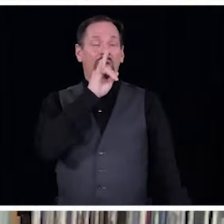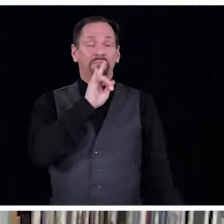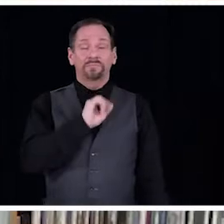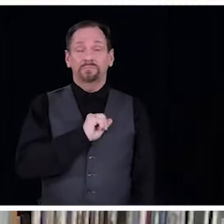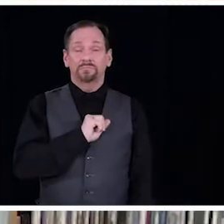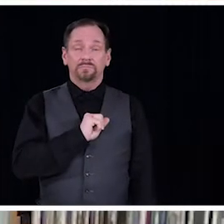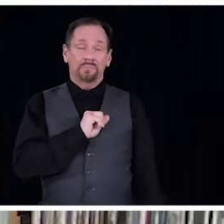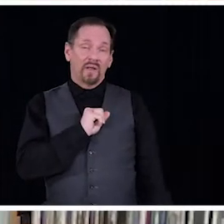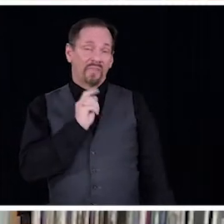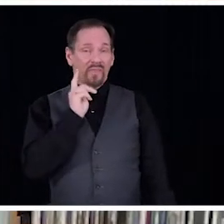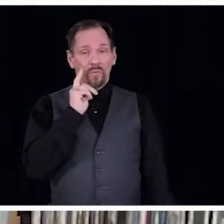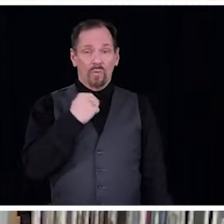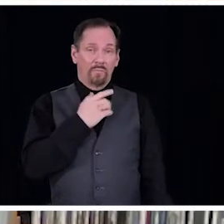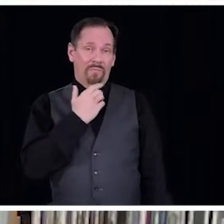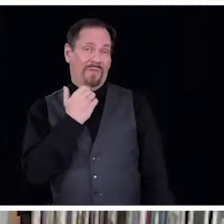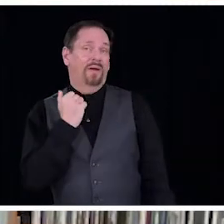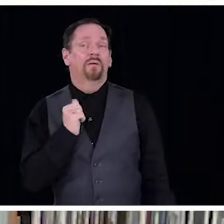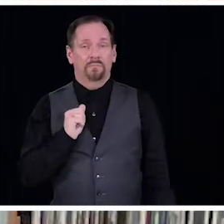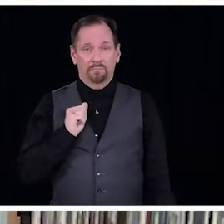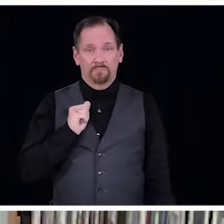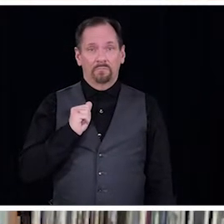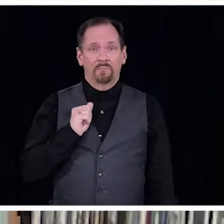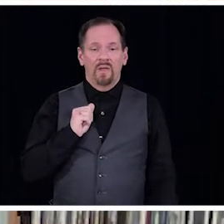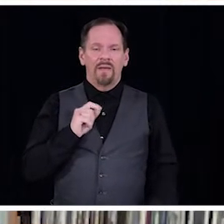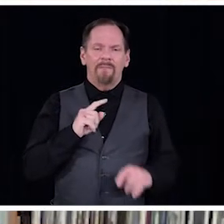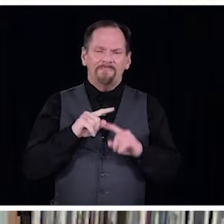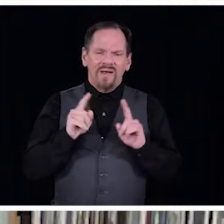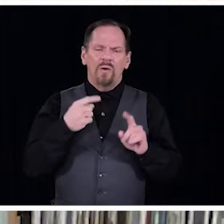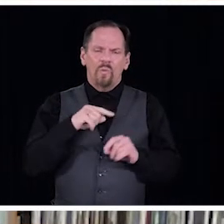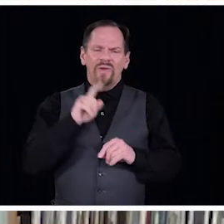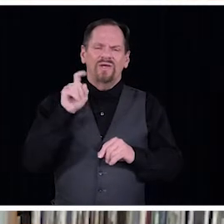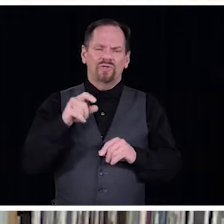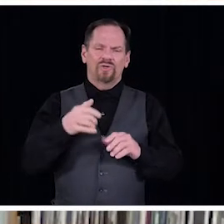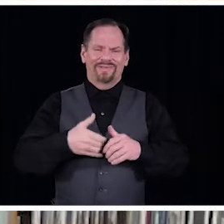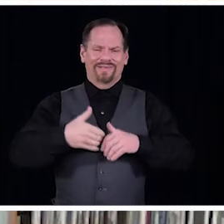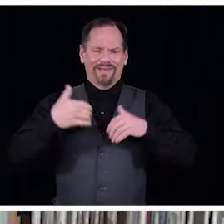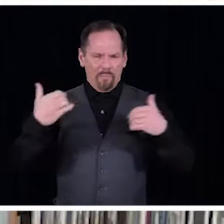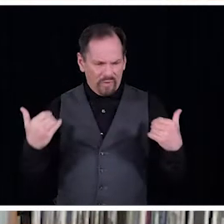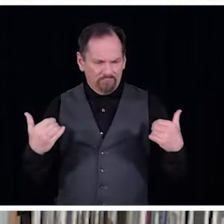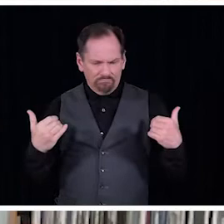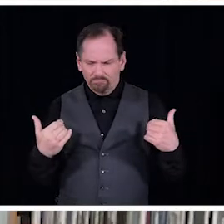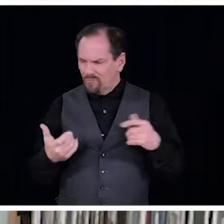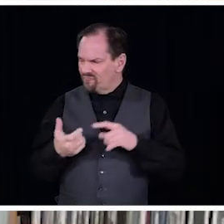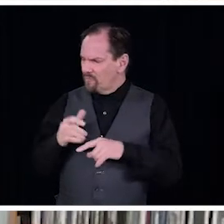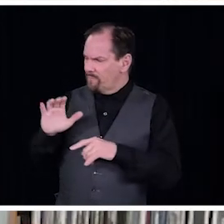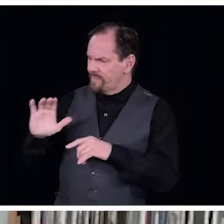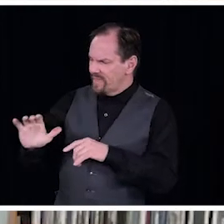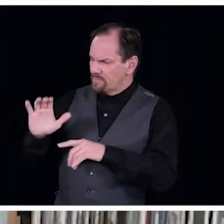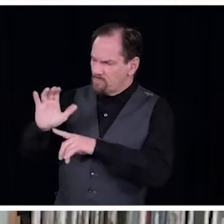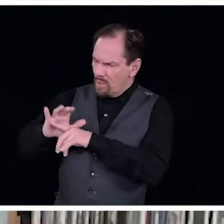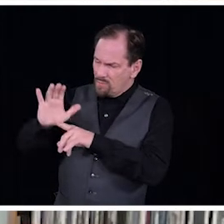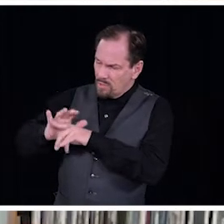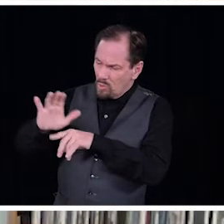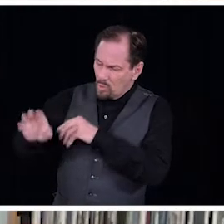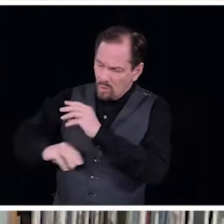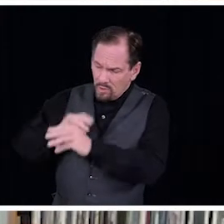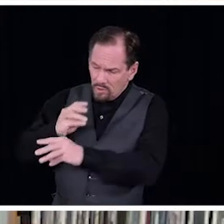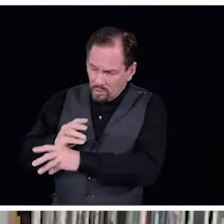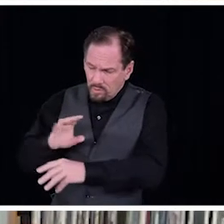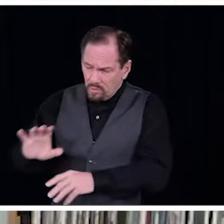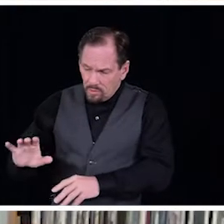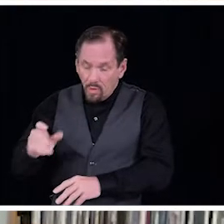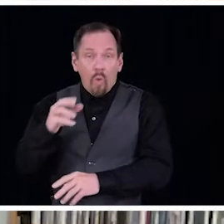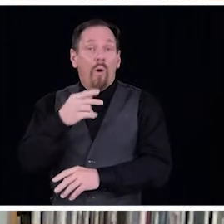aloof, but there is no harm in standing somewhat apart from the world we live in, or perhaps standing with one foot